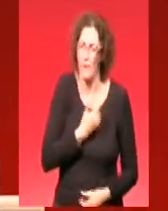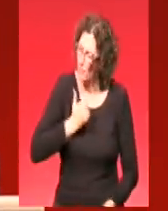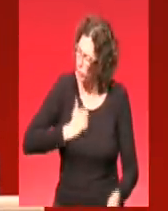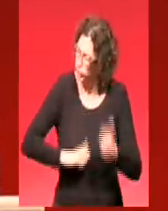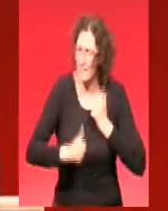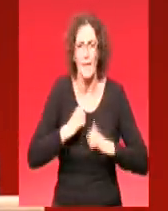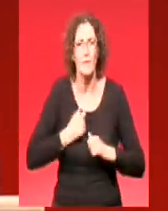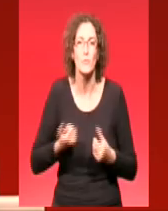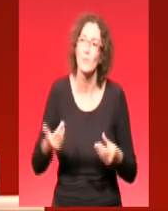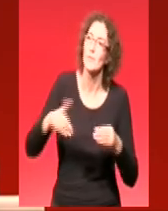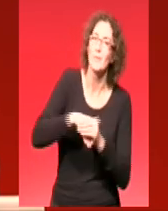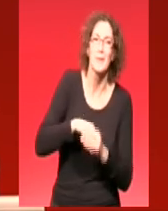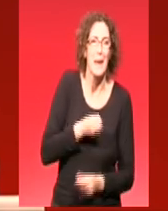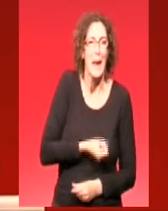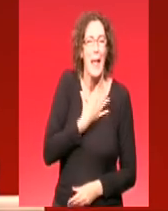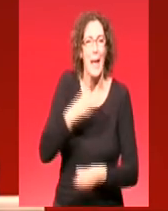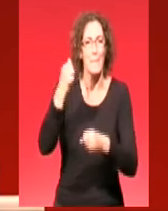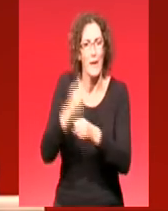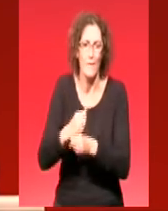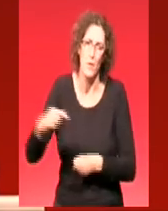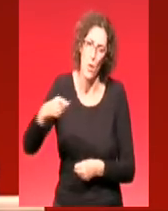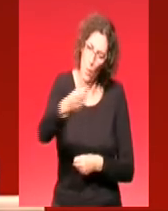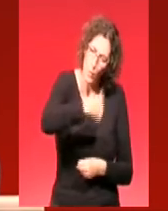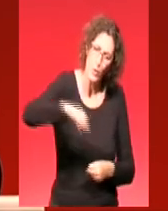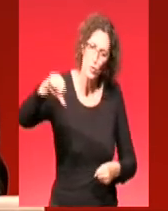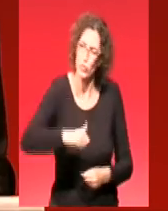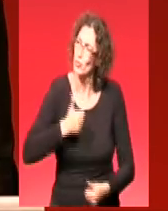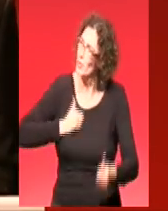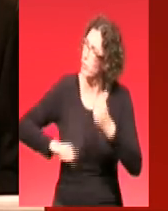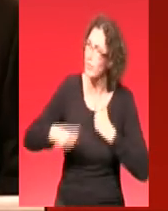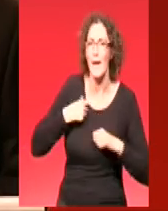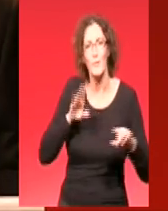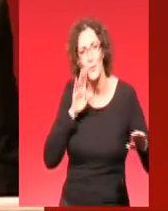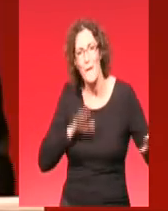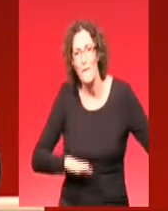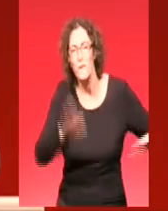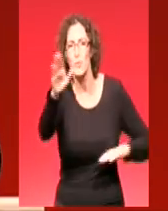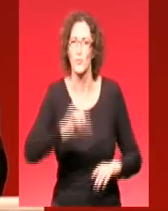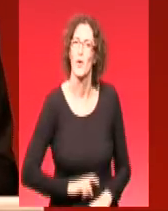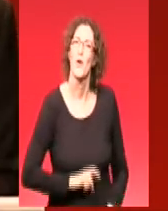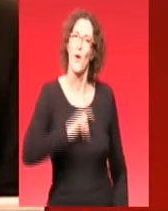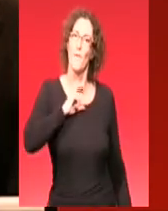let's be proud of the changes we've made and let's look to the future with confidence. Thank you very much.